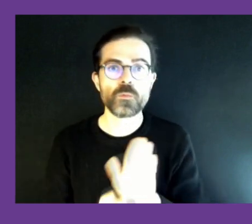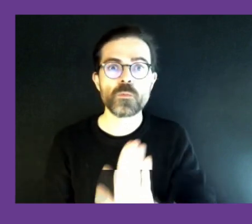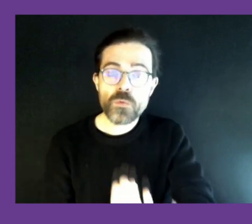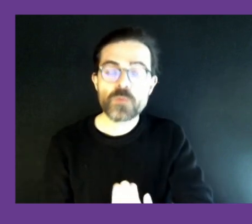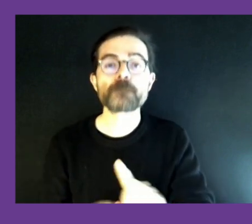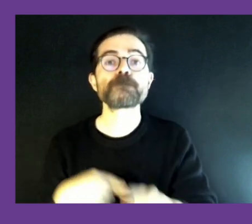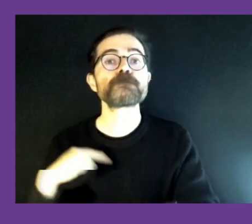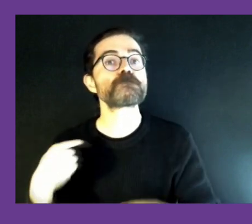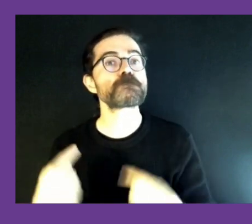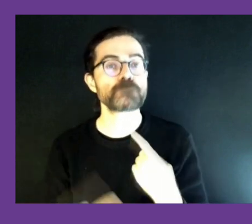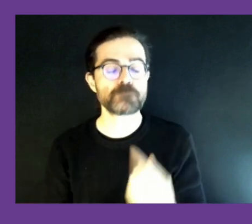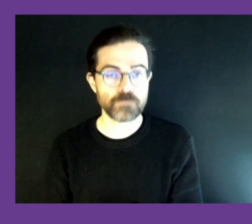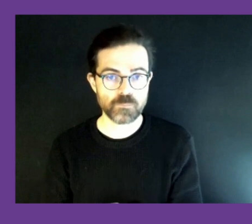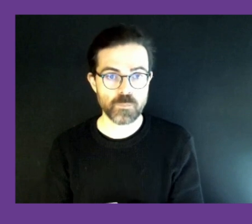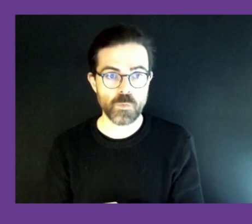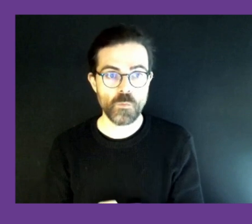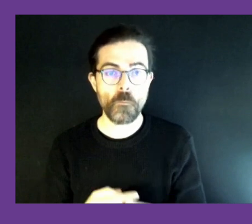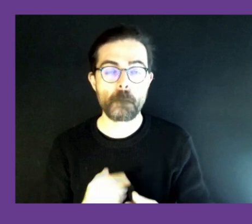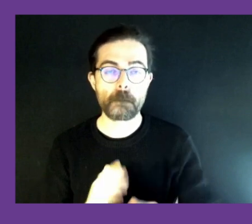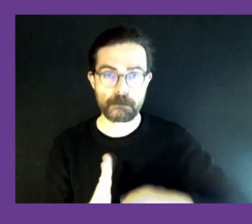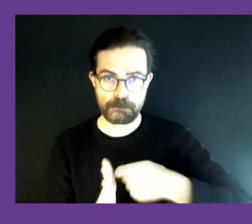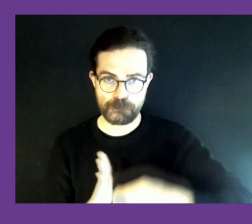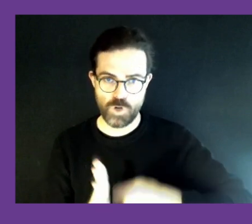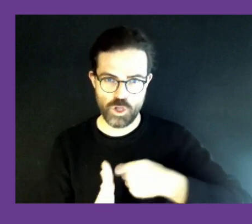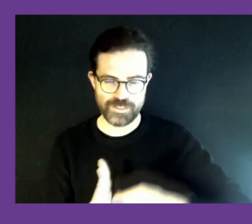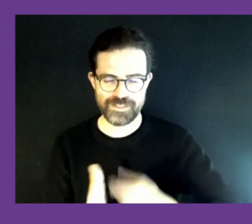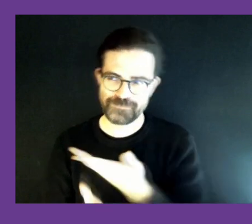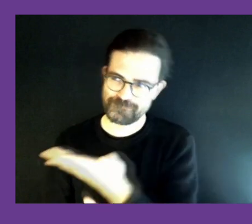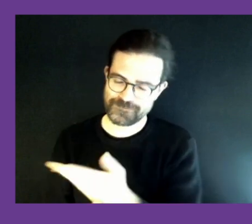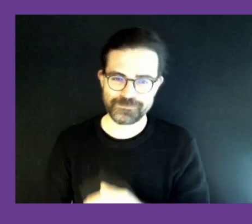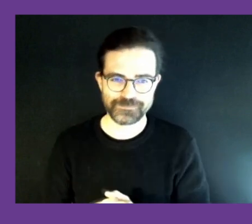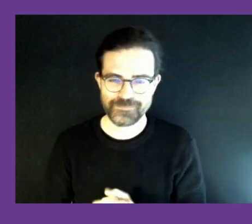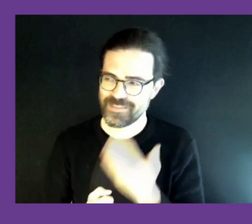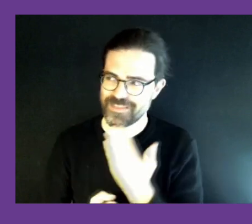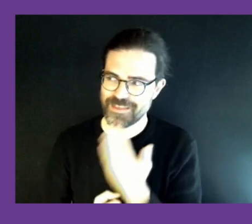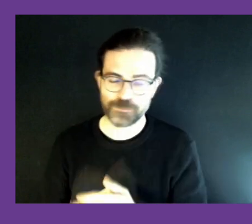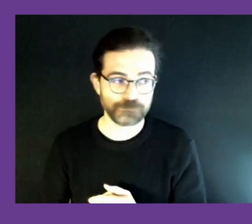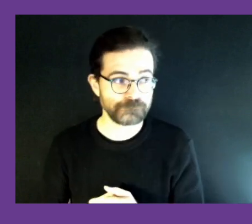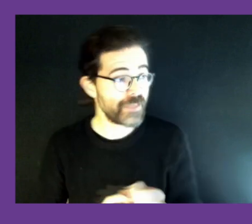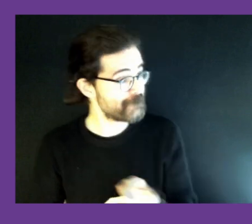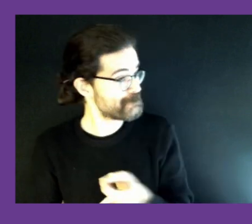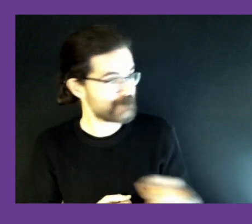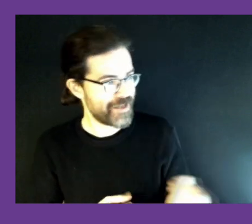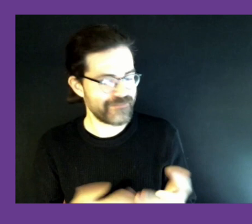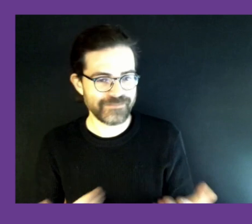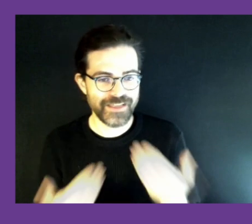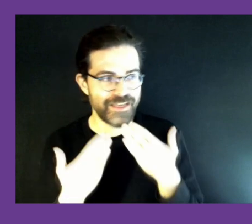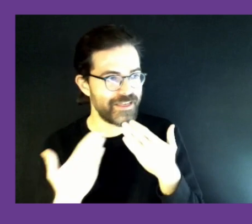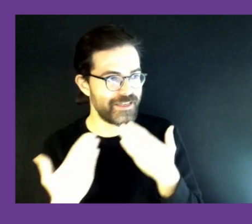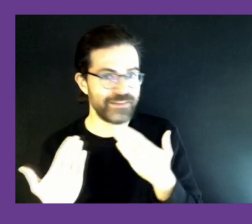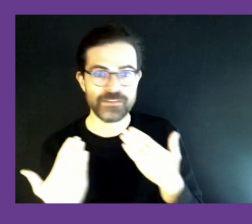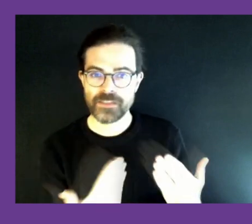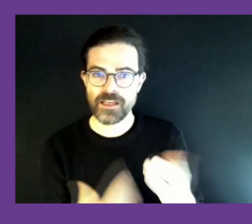the project. Thank you very much. Perfect. Thank you, Chiara.